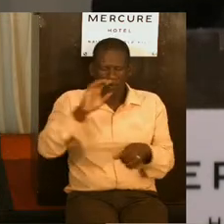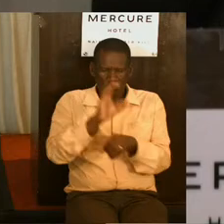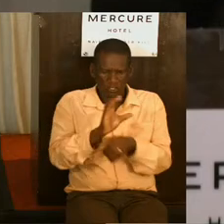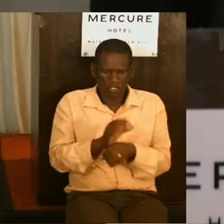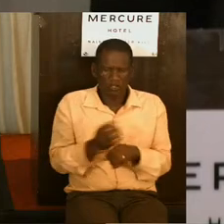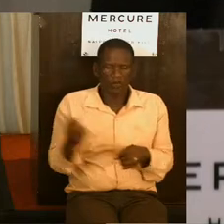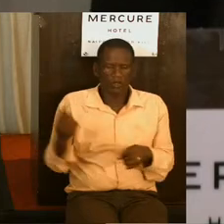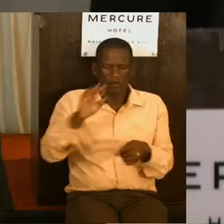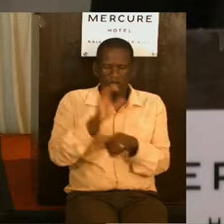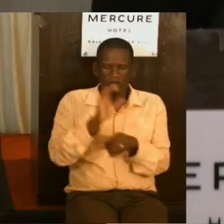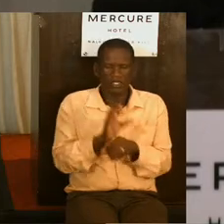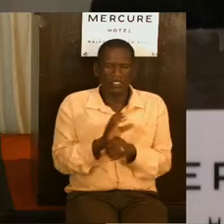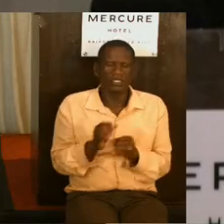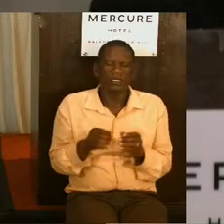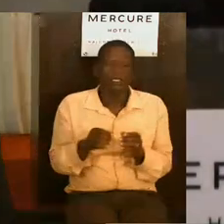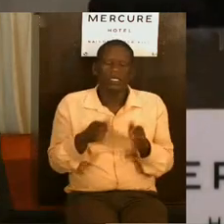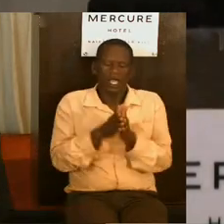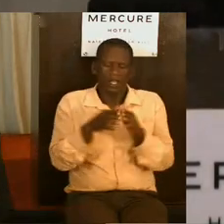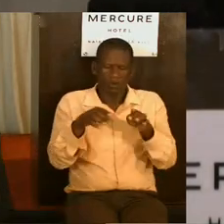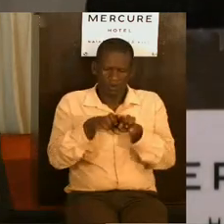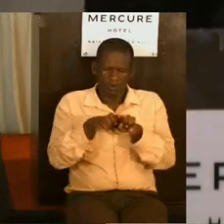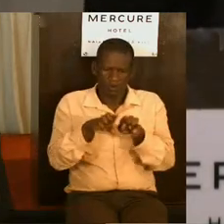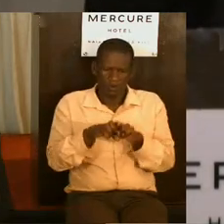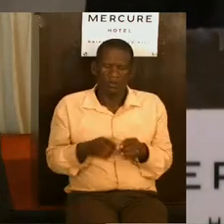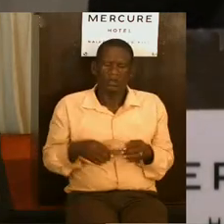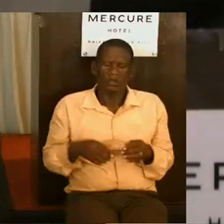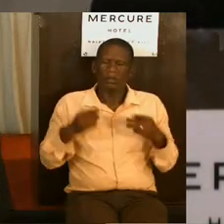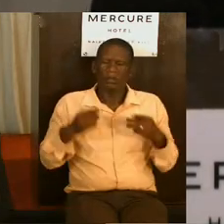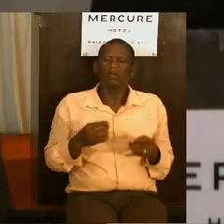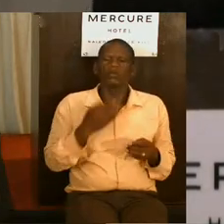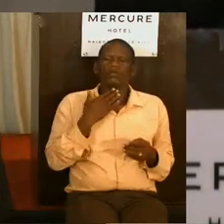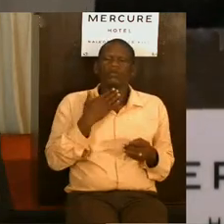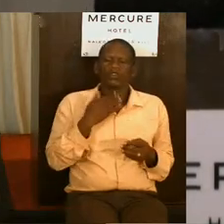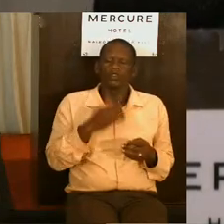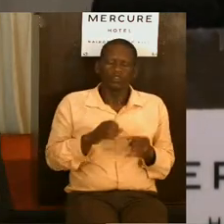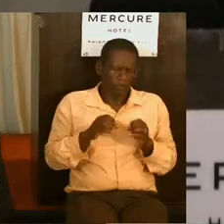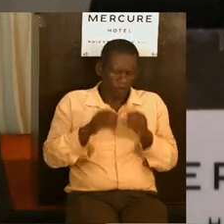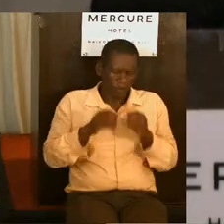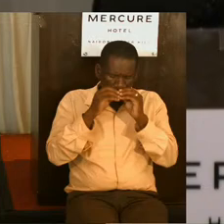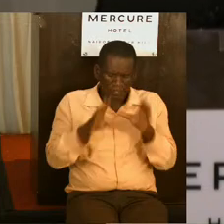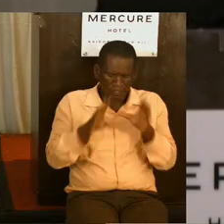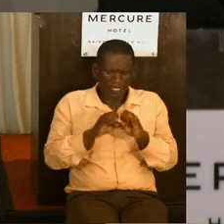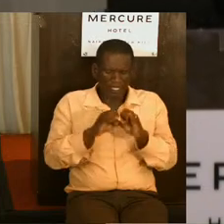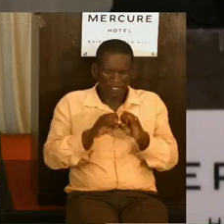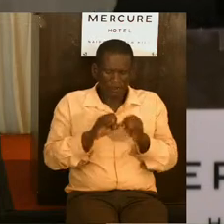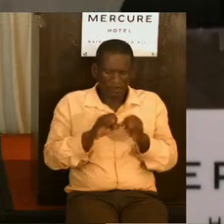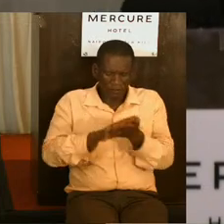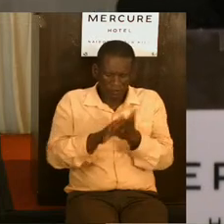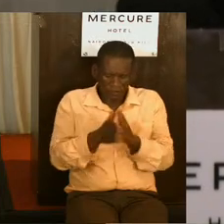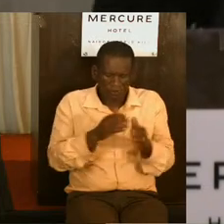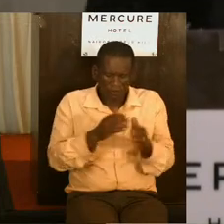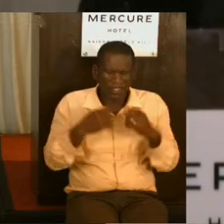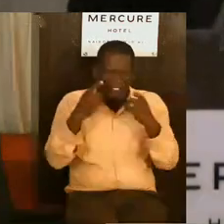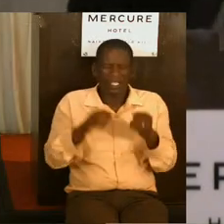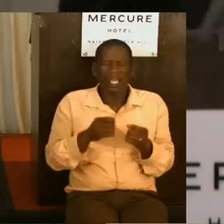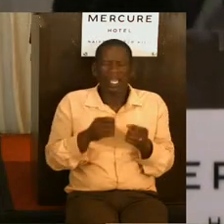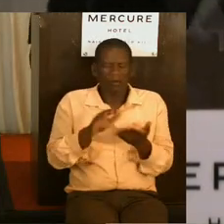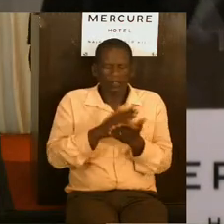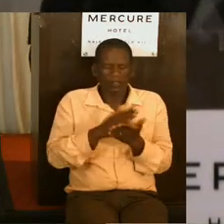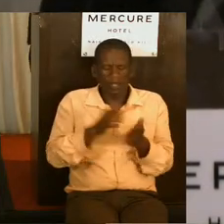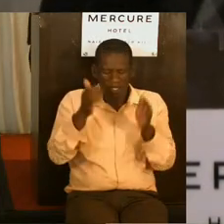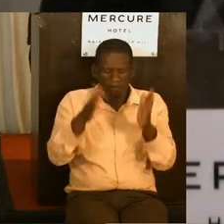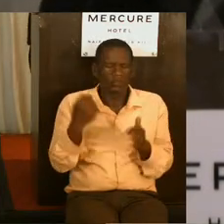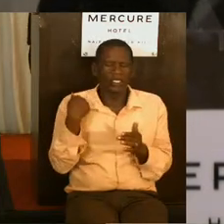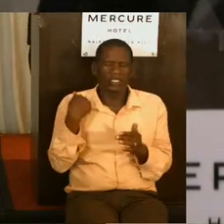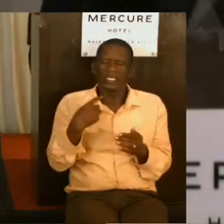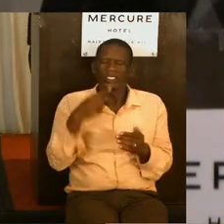will come in church as well as they also wish to be Sanctified I was sharing with some somebody yesterday and